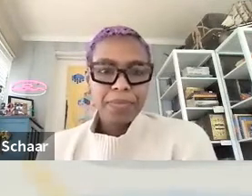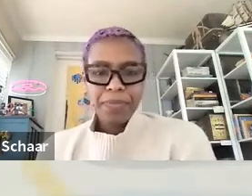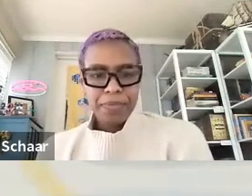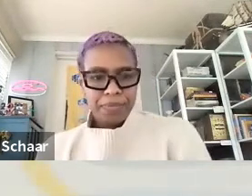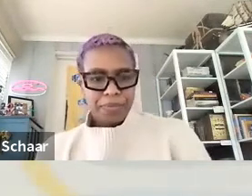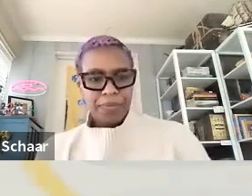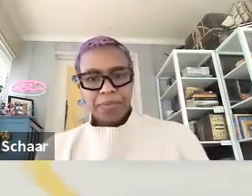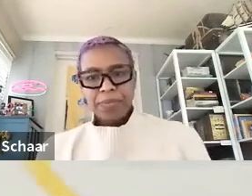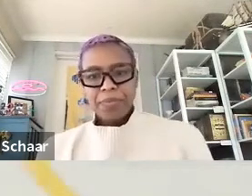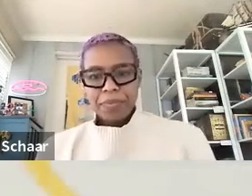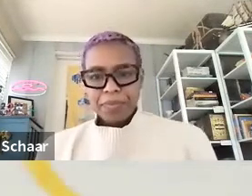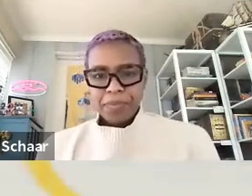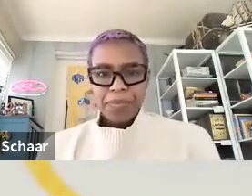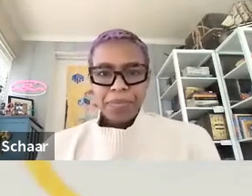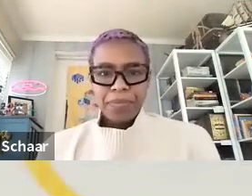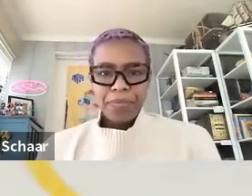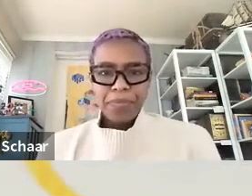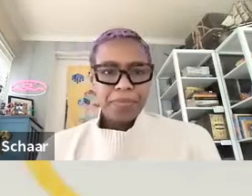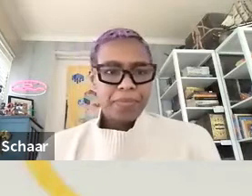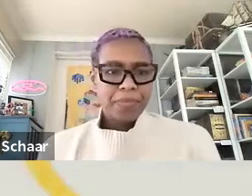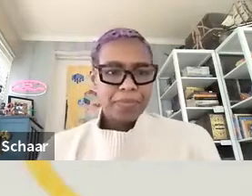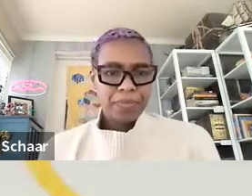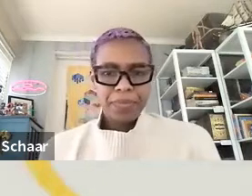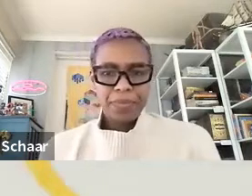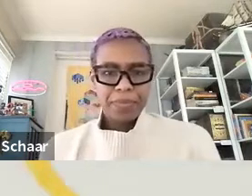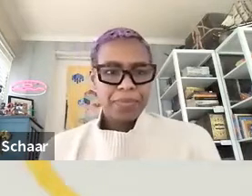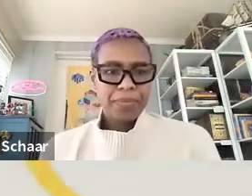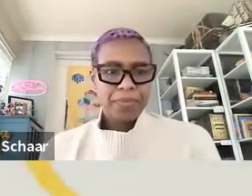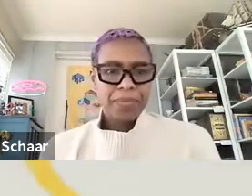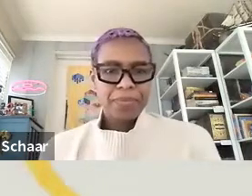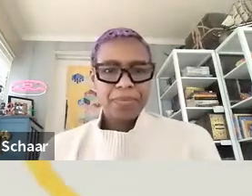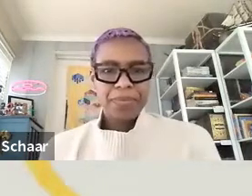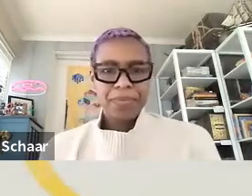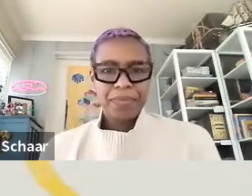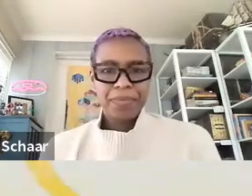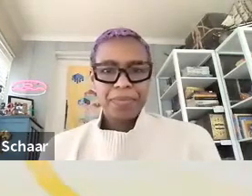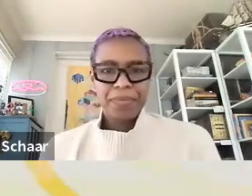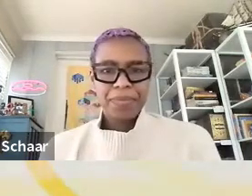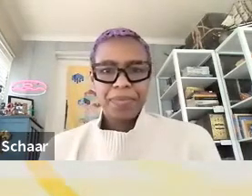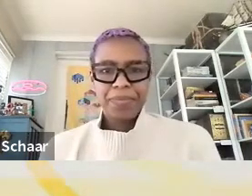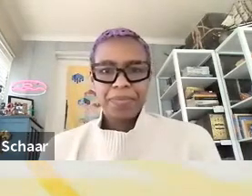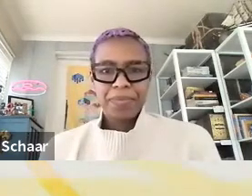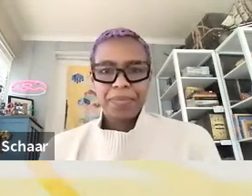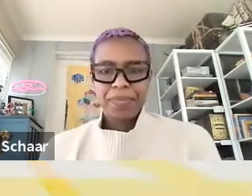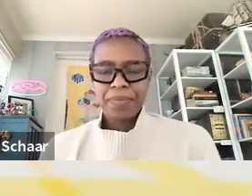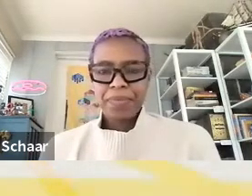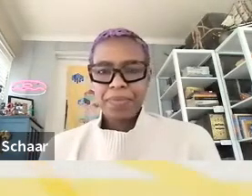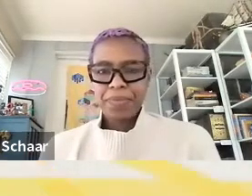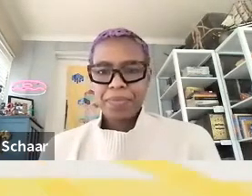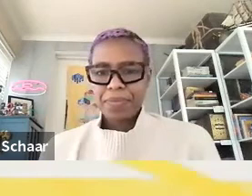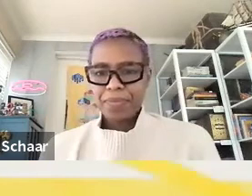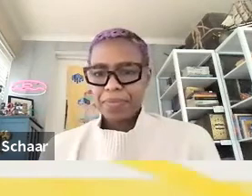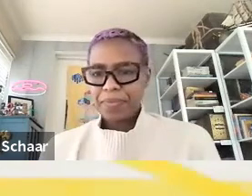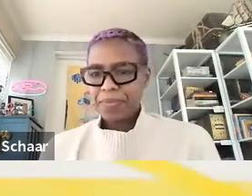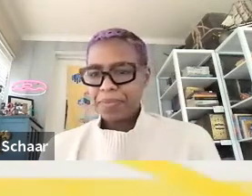of oppression? How do we heal any personal trauma that we've had individually, collectively? And how do we